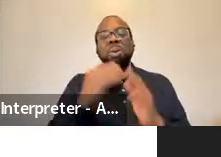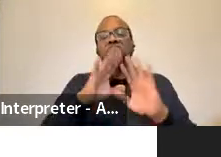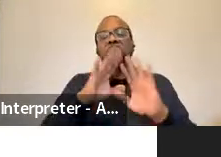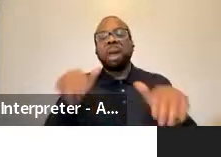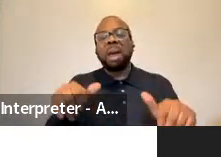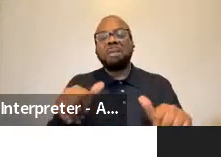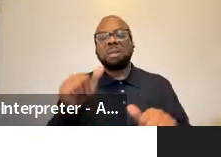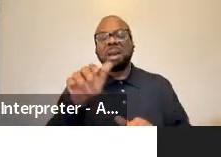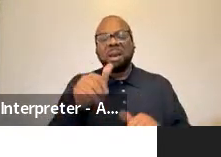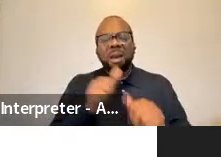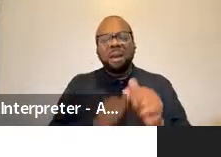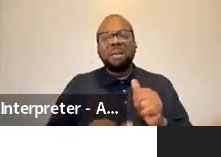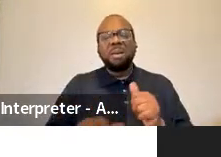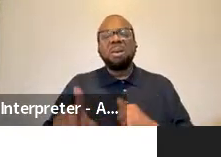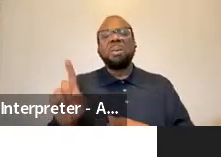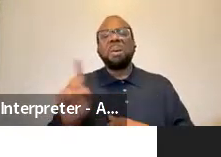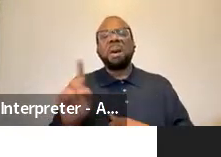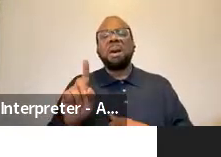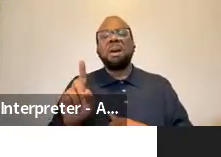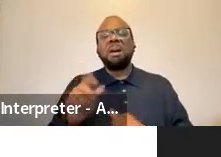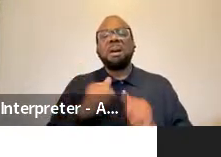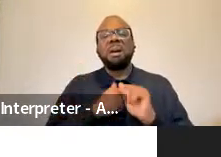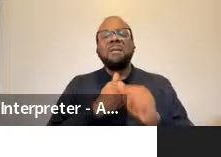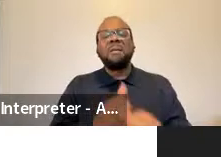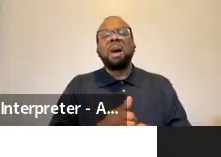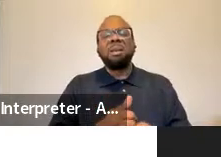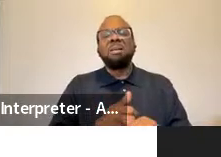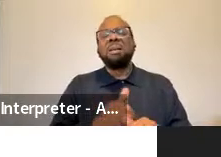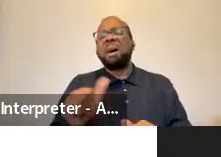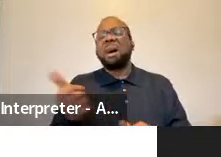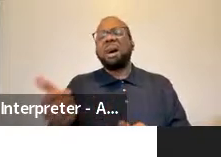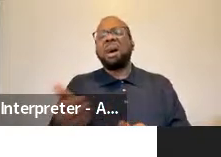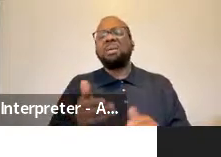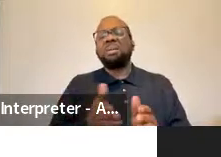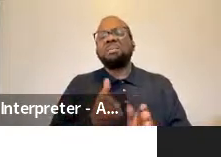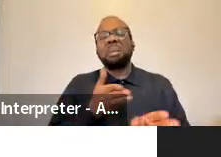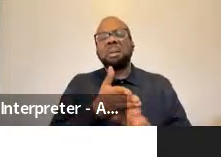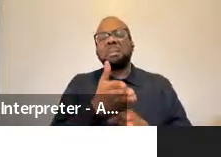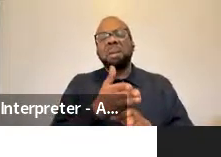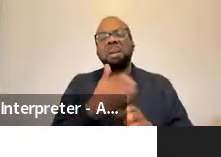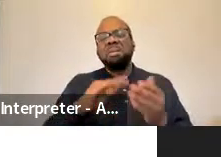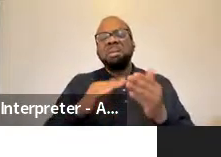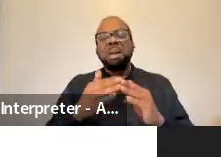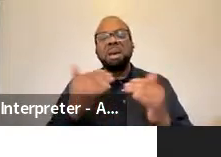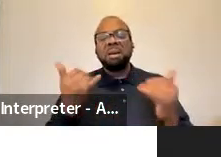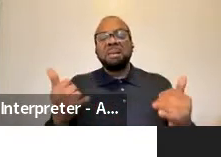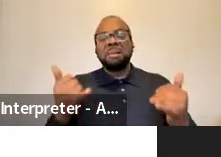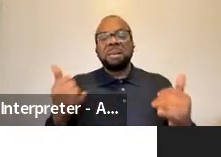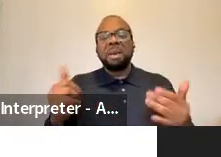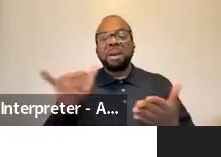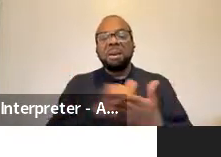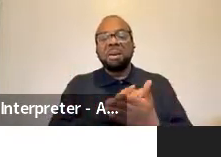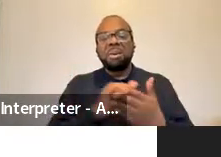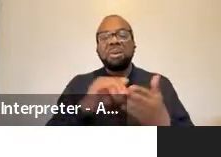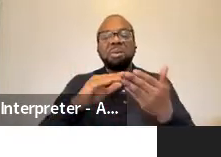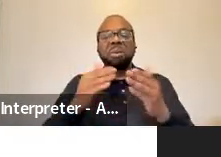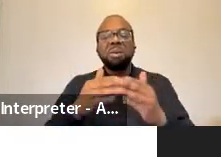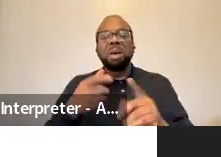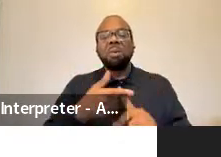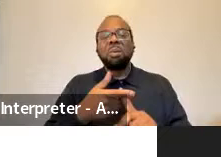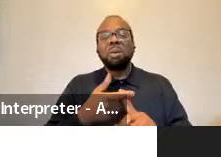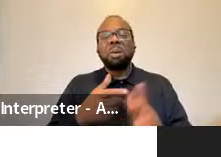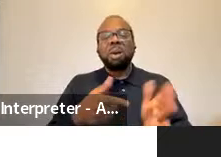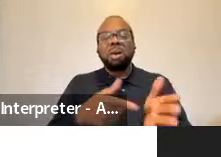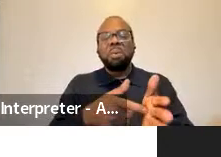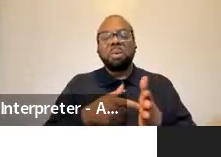following the example of many other major cities. Today, New York City requires new housing to include off